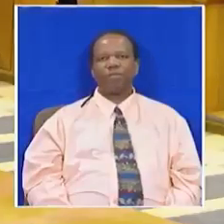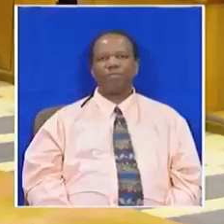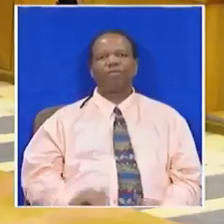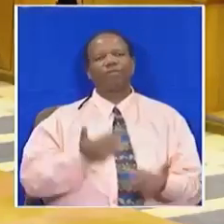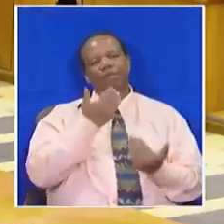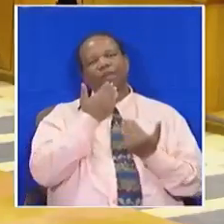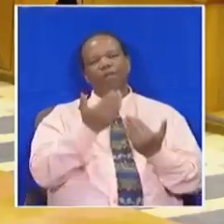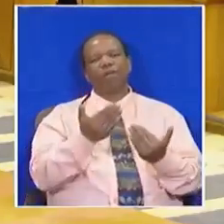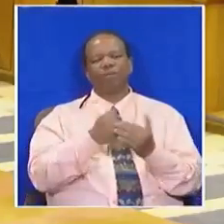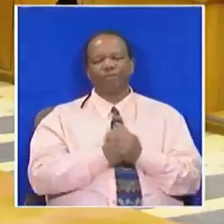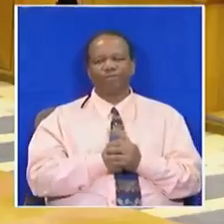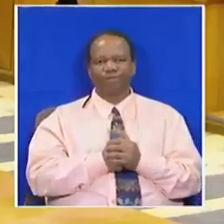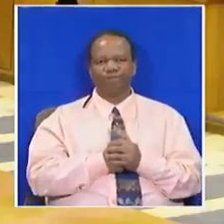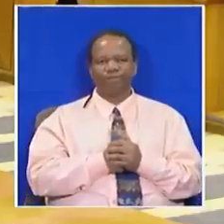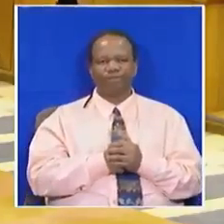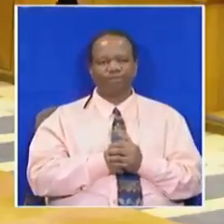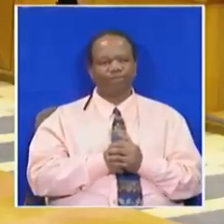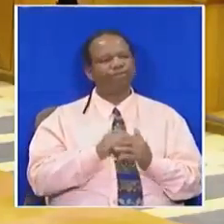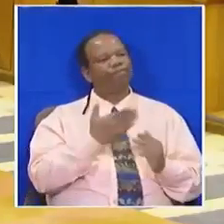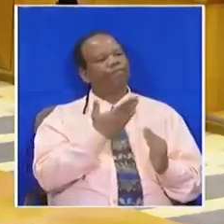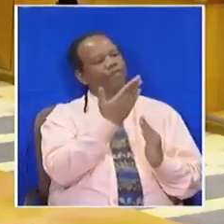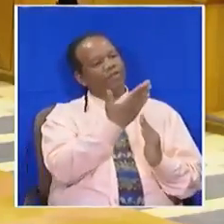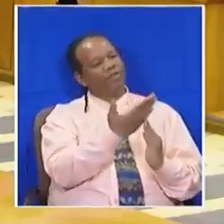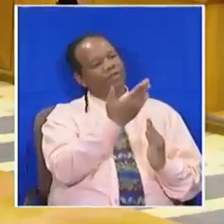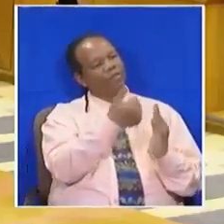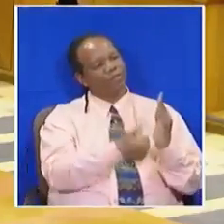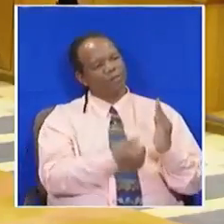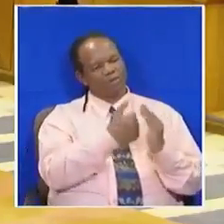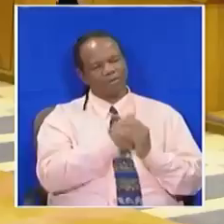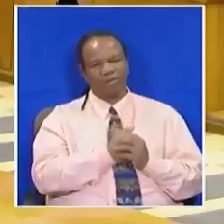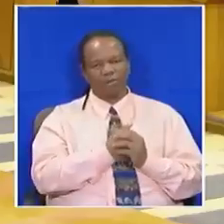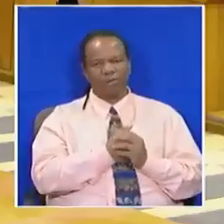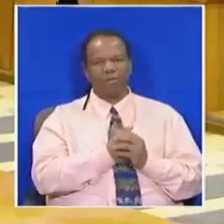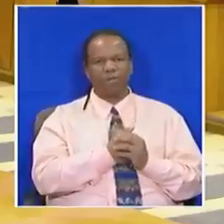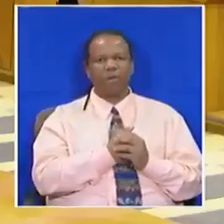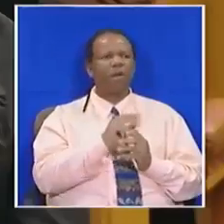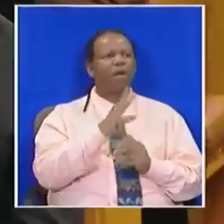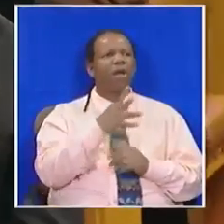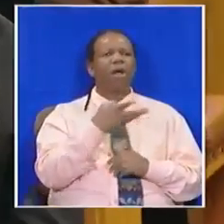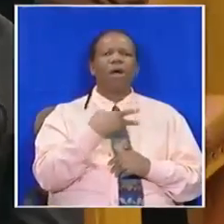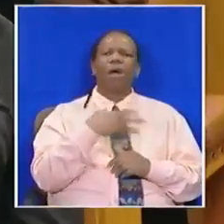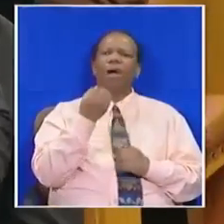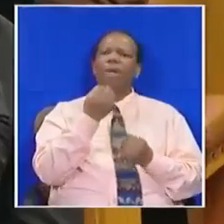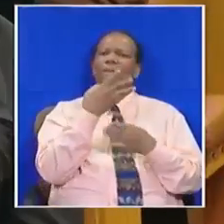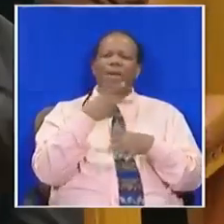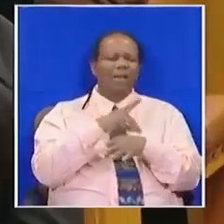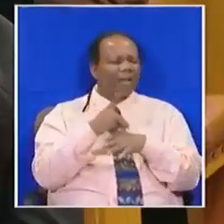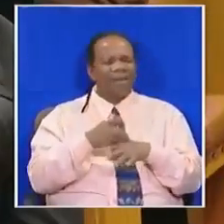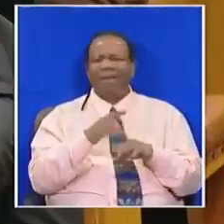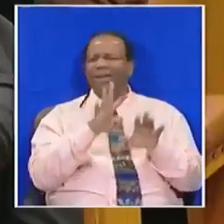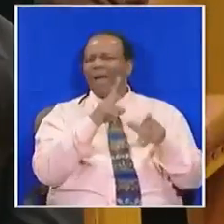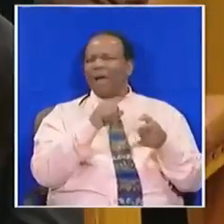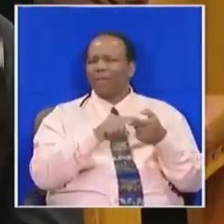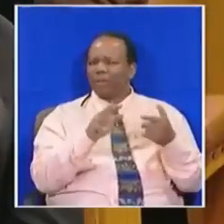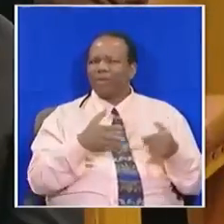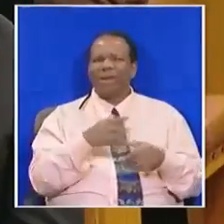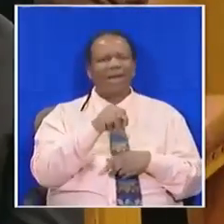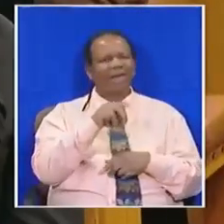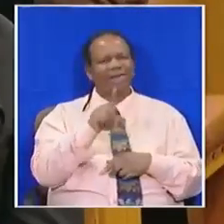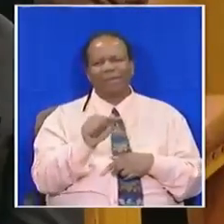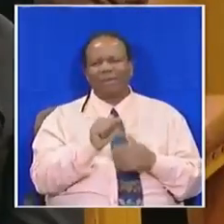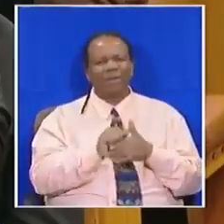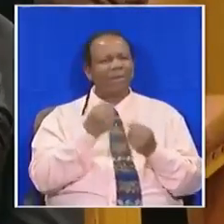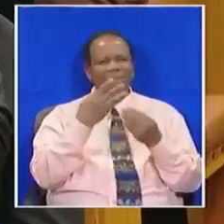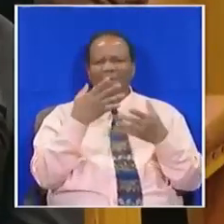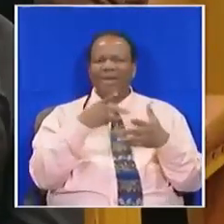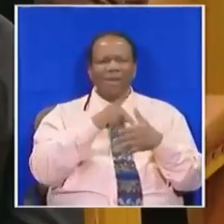Thank you very much. Deputy President, whilst I hear many of the plans, 9-point plan, NDP, all of these